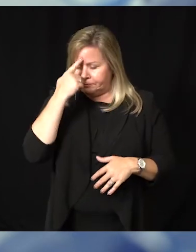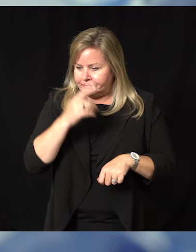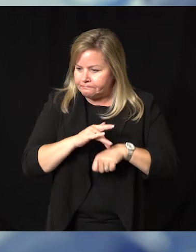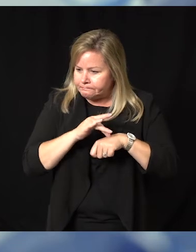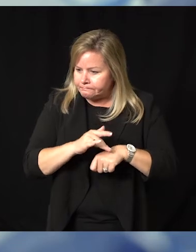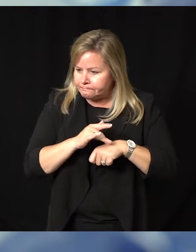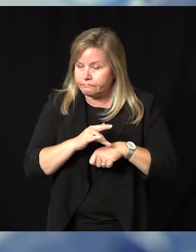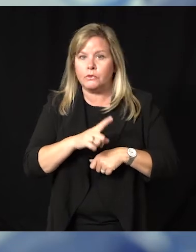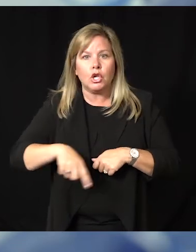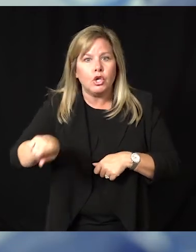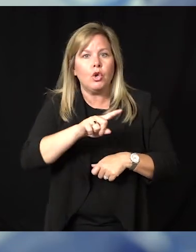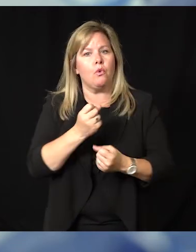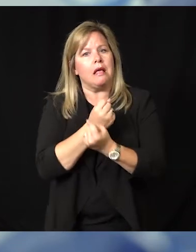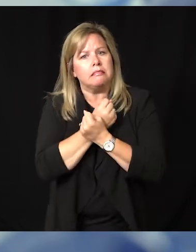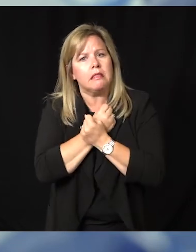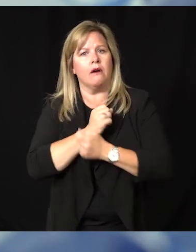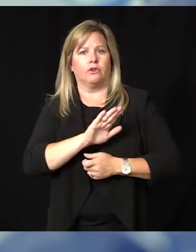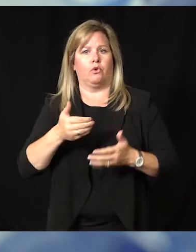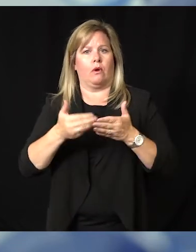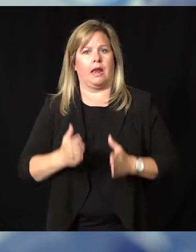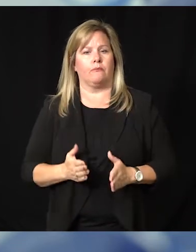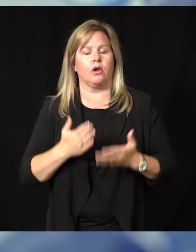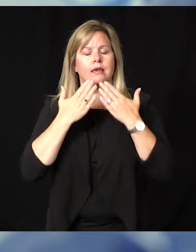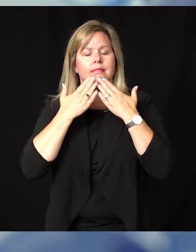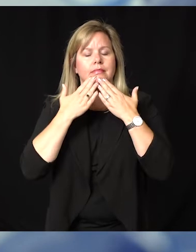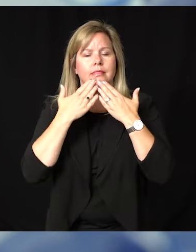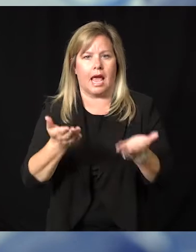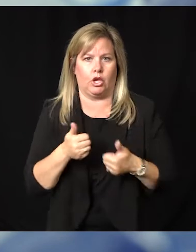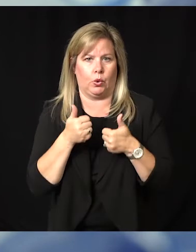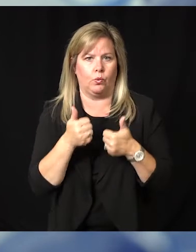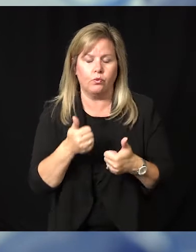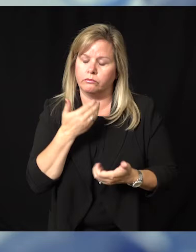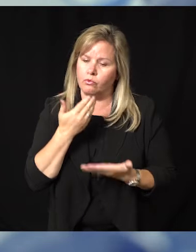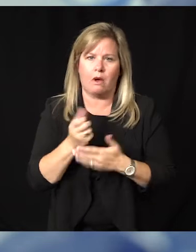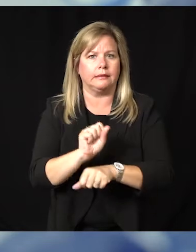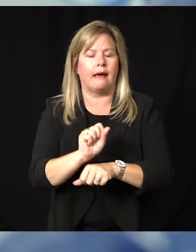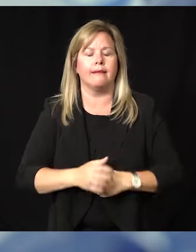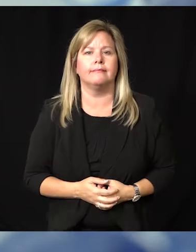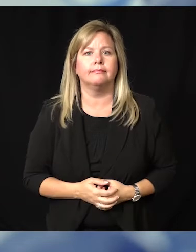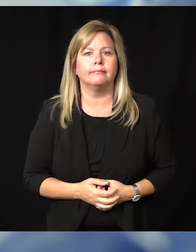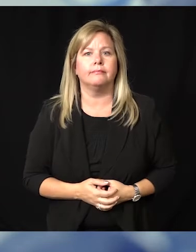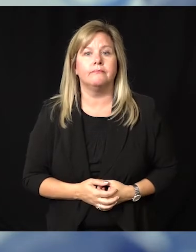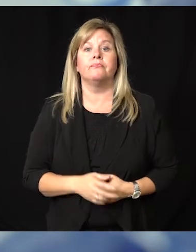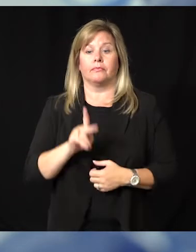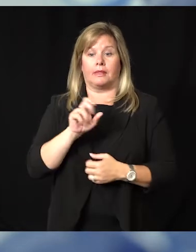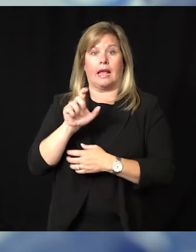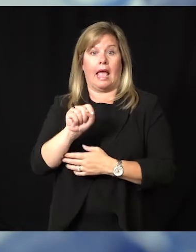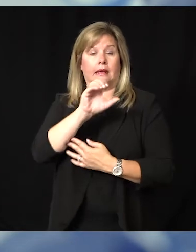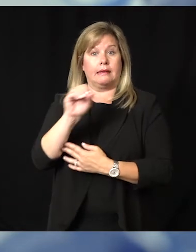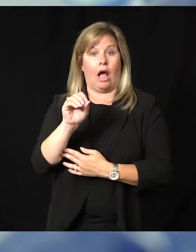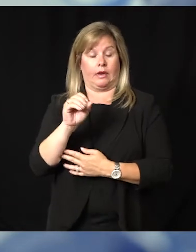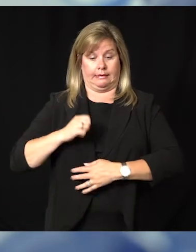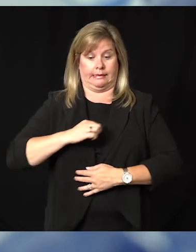neighbor. Thank you and well done. I also want to thank the Kent County staff. I know you